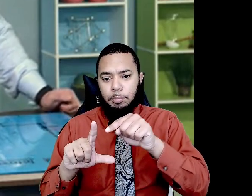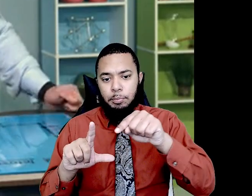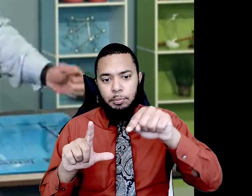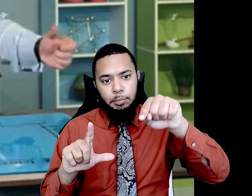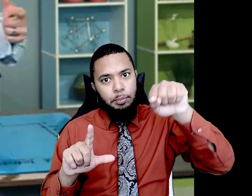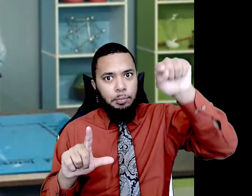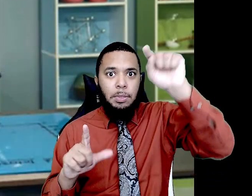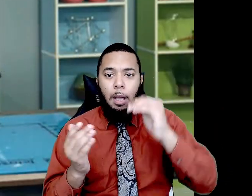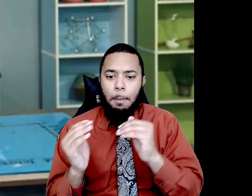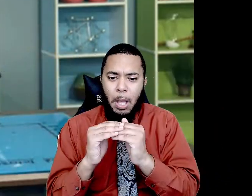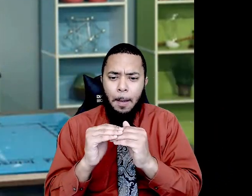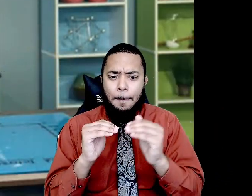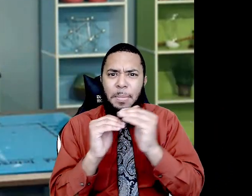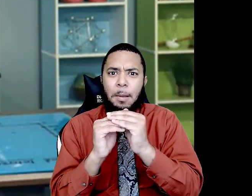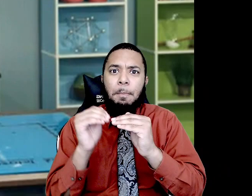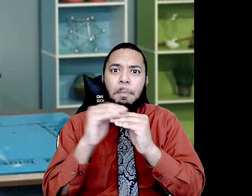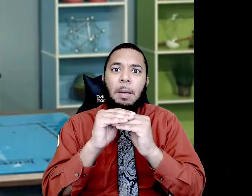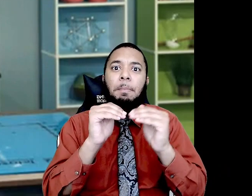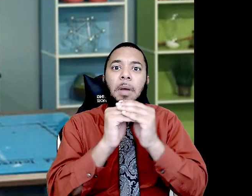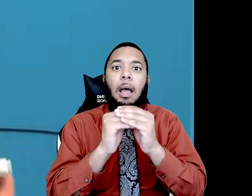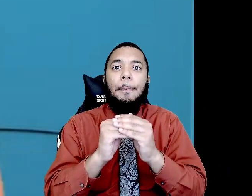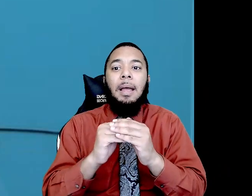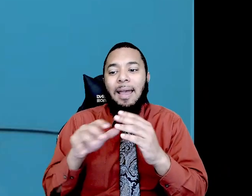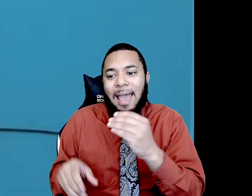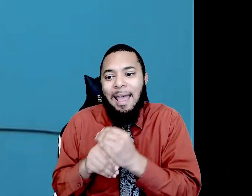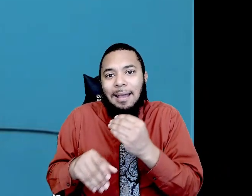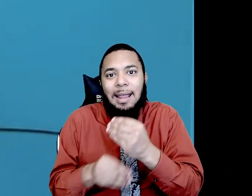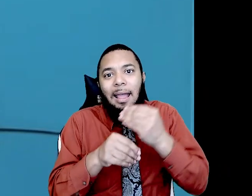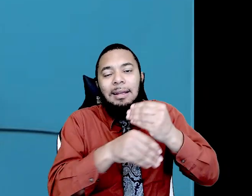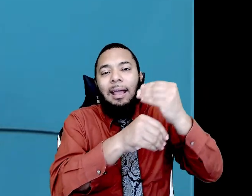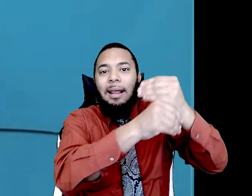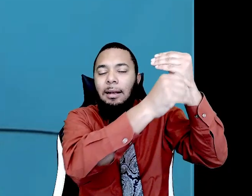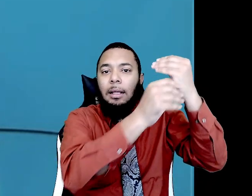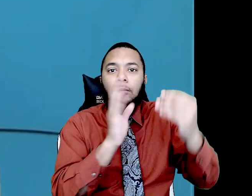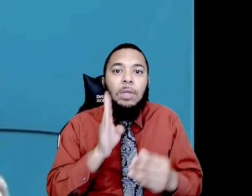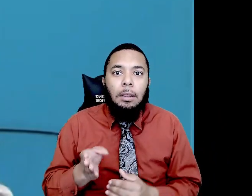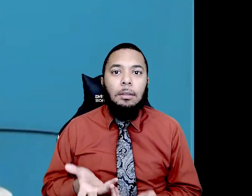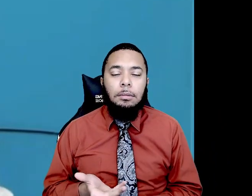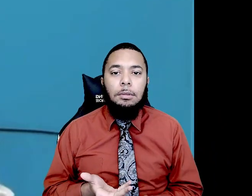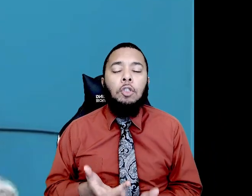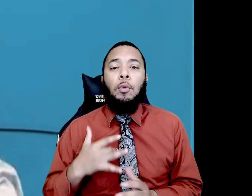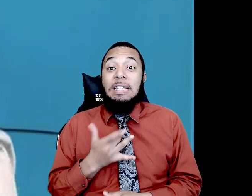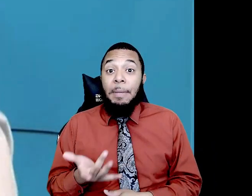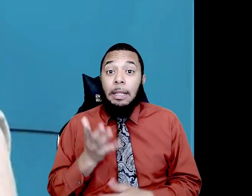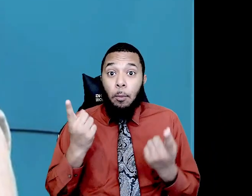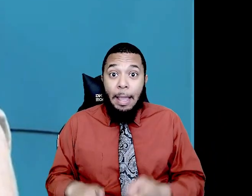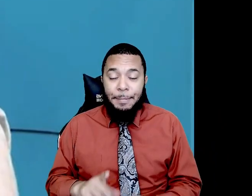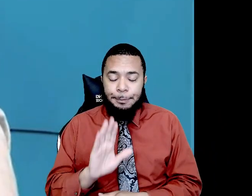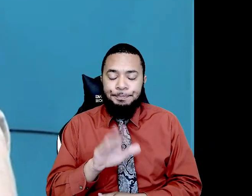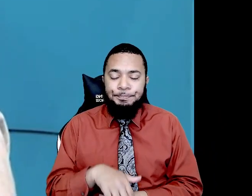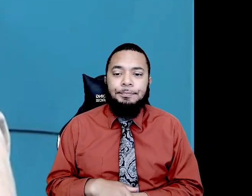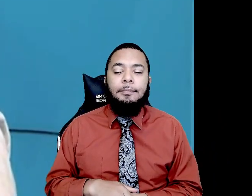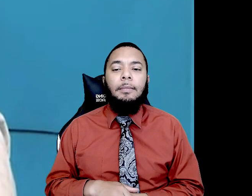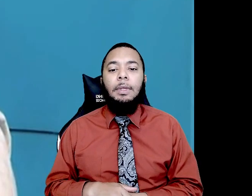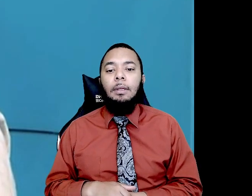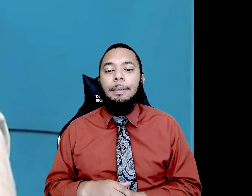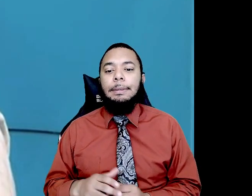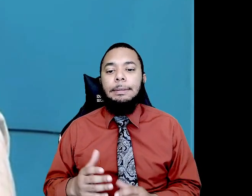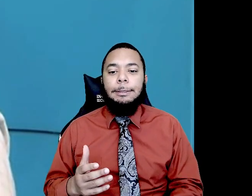on top of the previous amount that we had. So typically you would just see